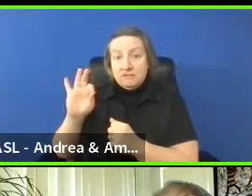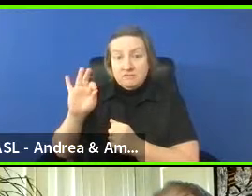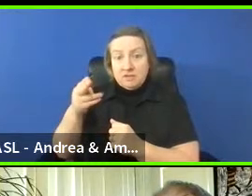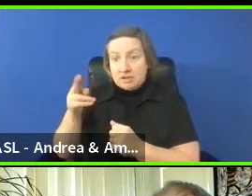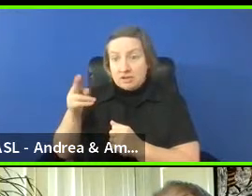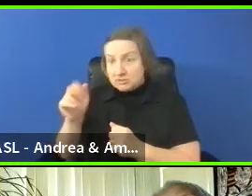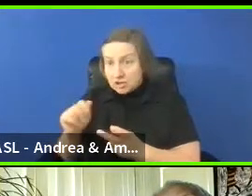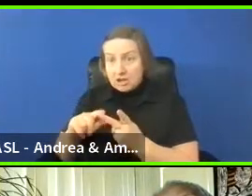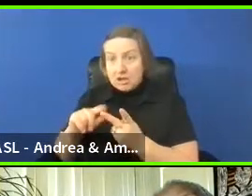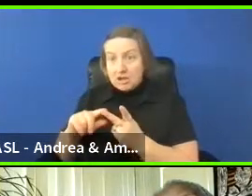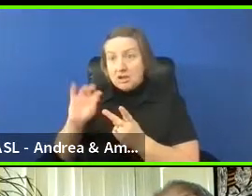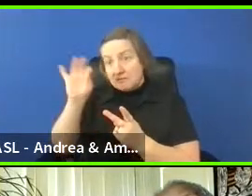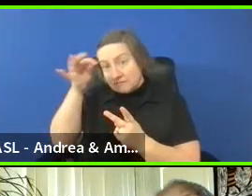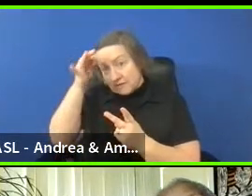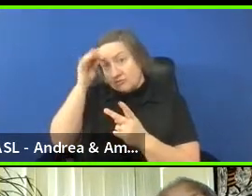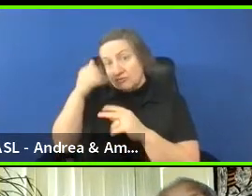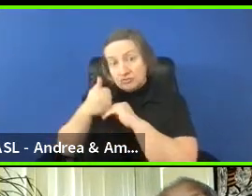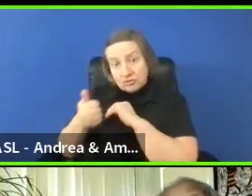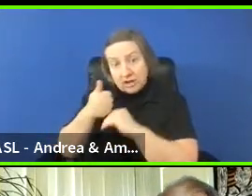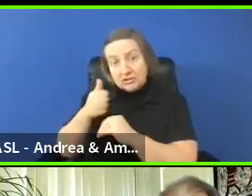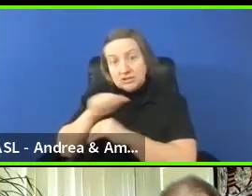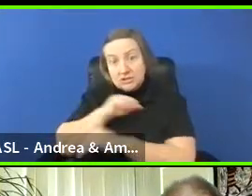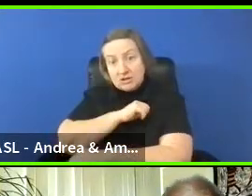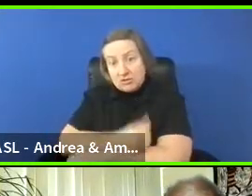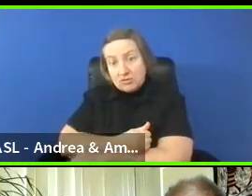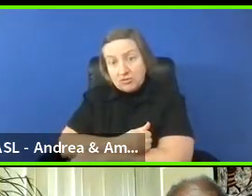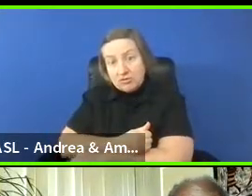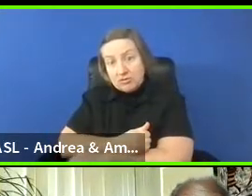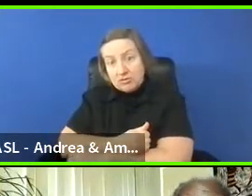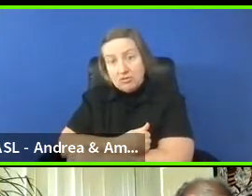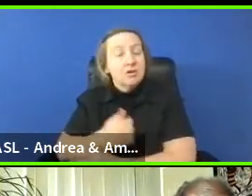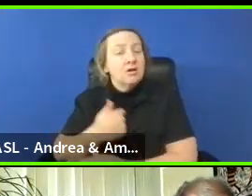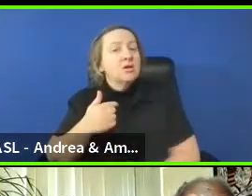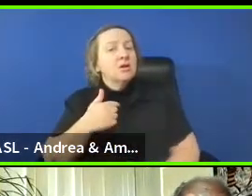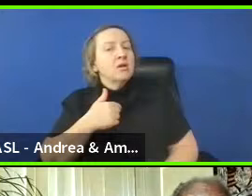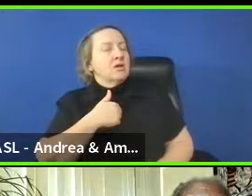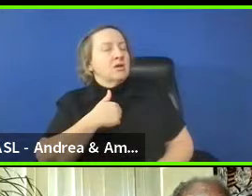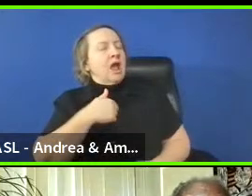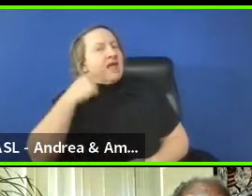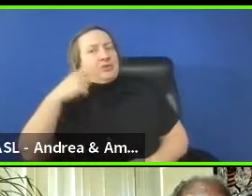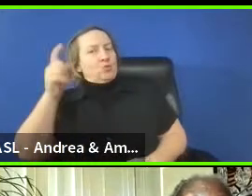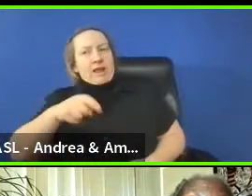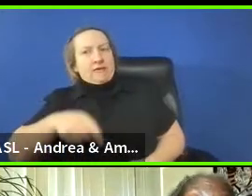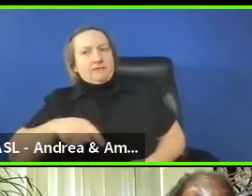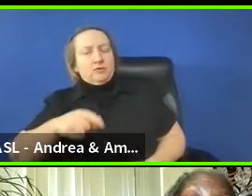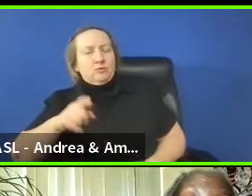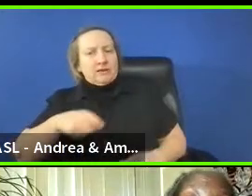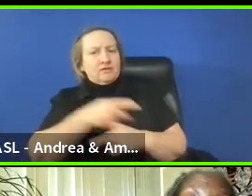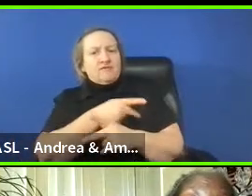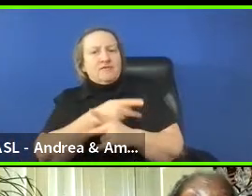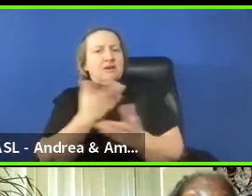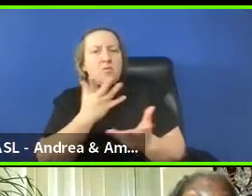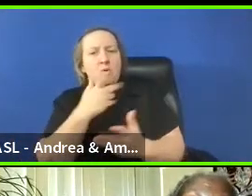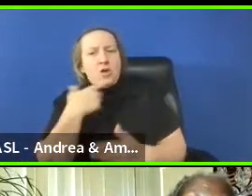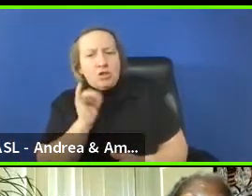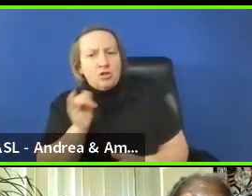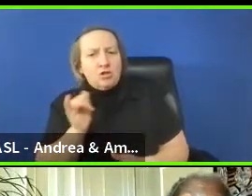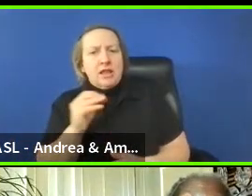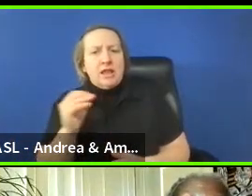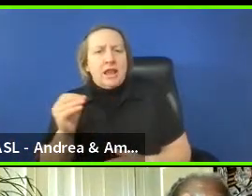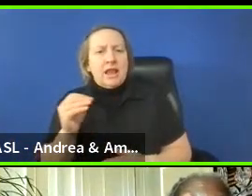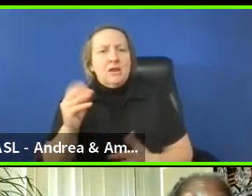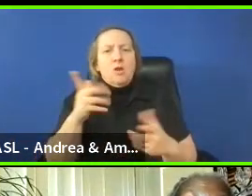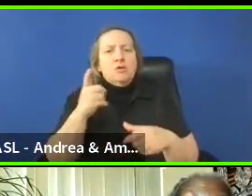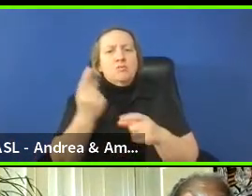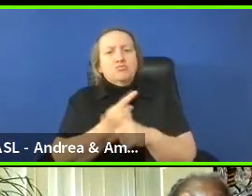Federal Transit Authority. I think we Generally, these have have to. been- I think we need to figure out what that looks like and what's the appropriate